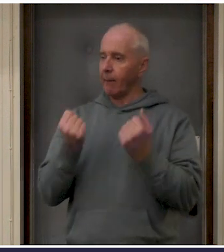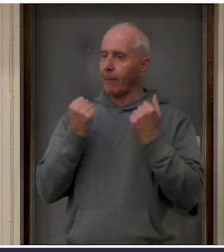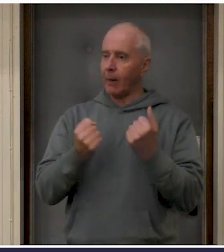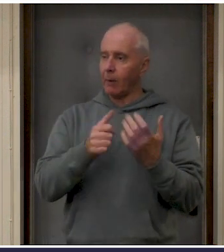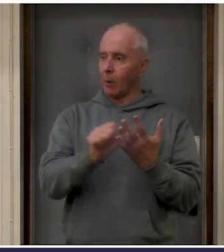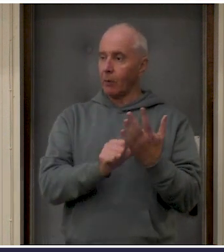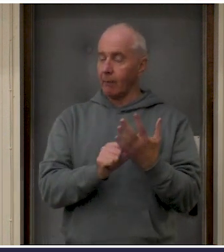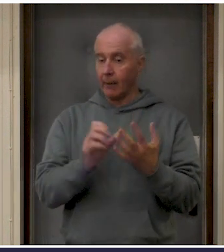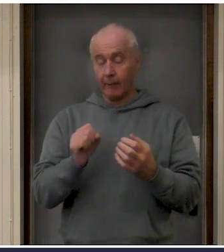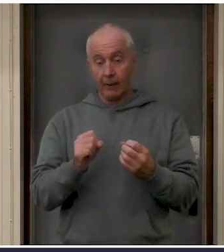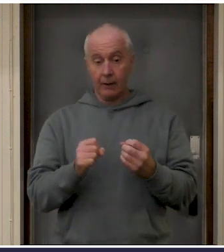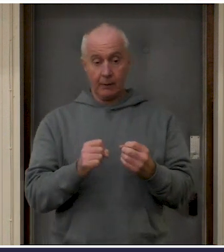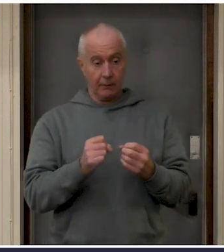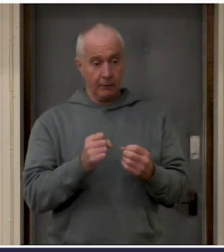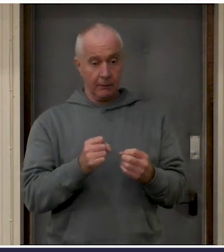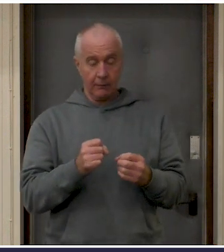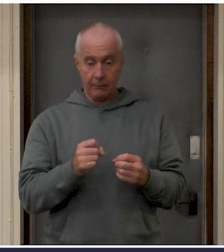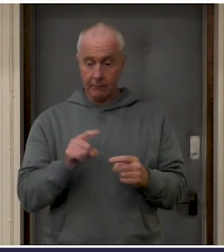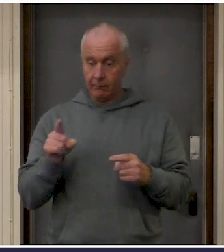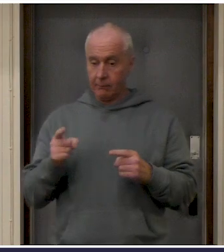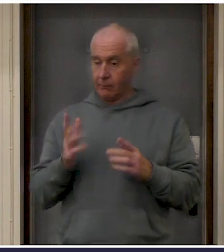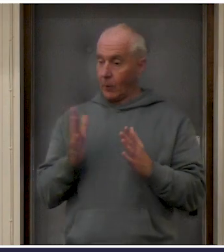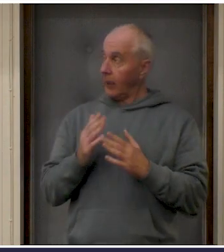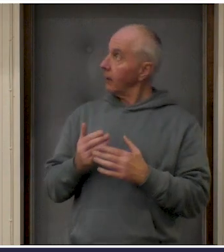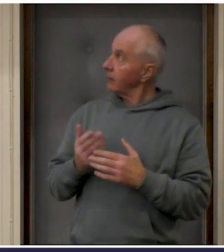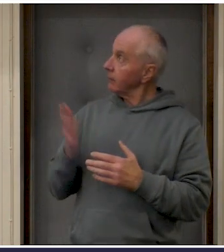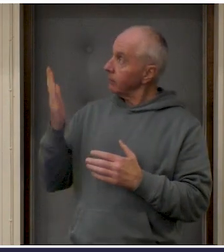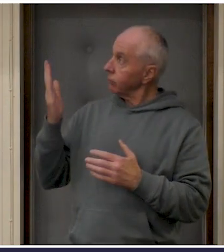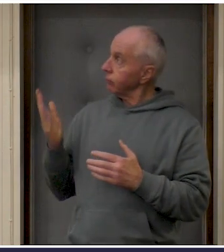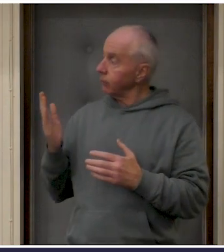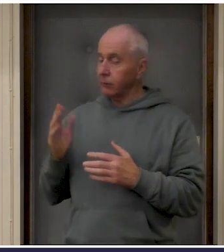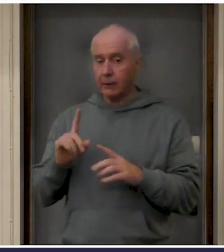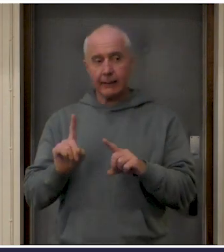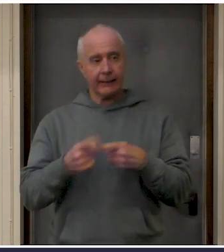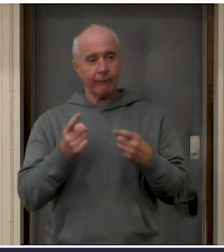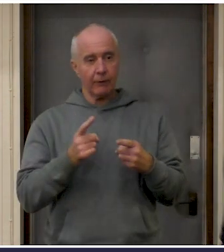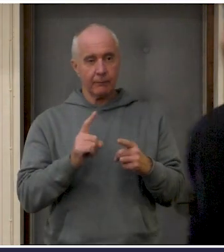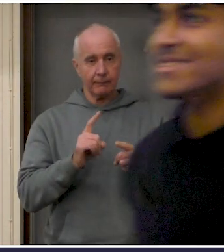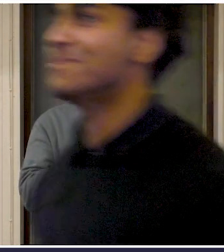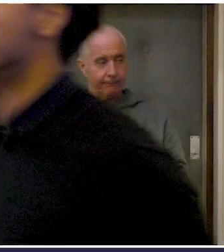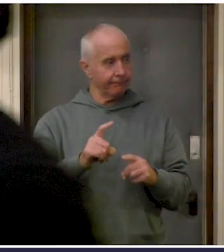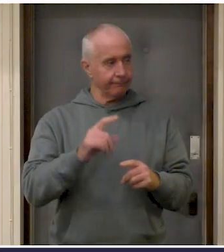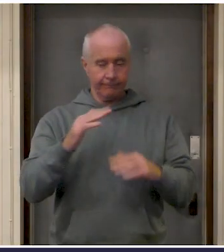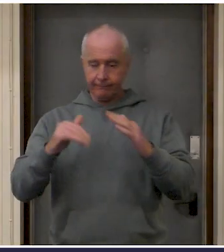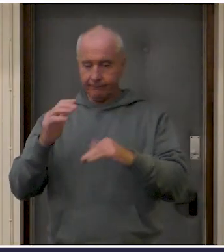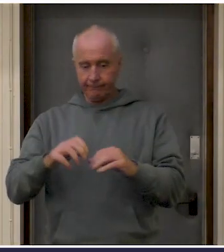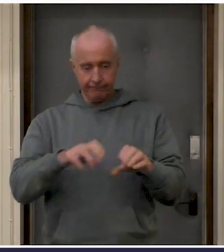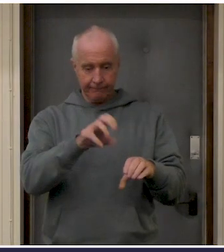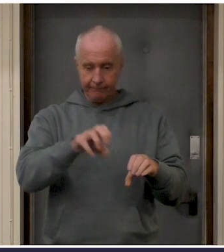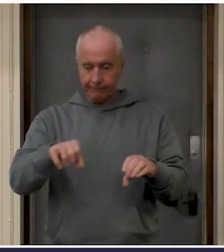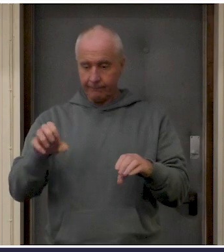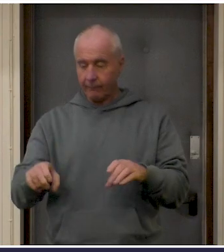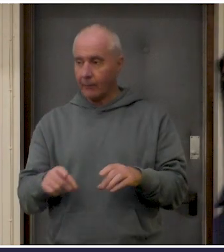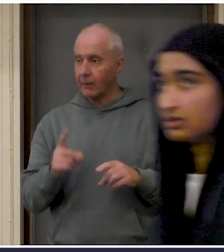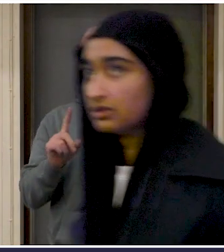series of reactors. So each one of those down on the right-hand side is a different reactor, all slightly different. So they used